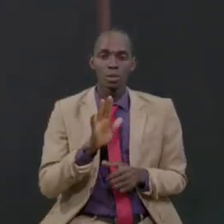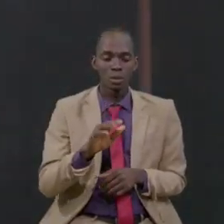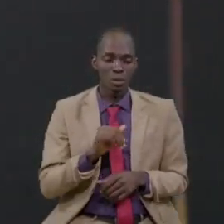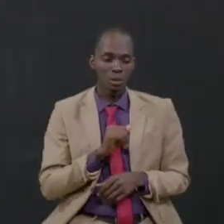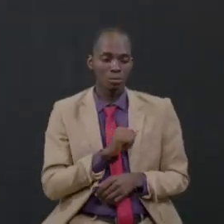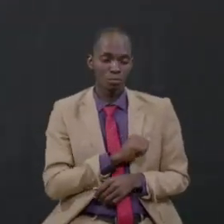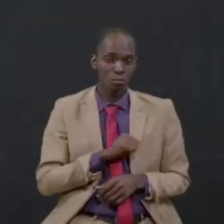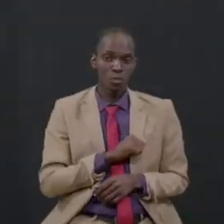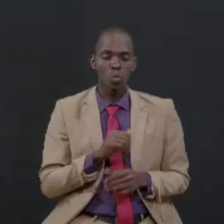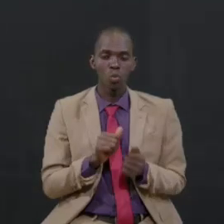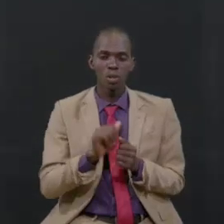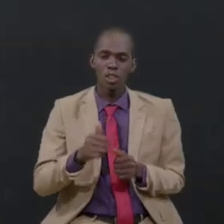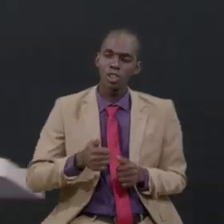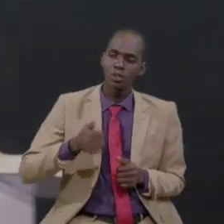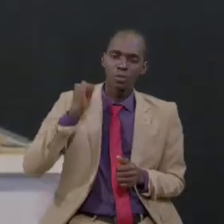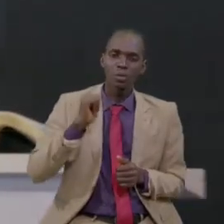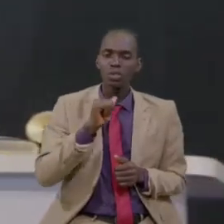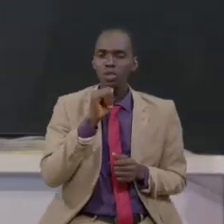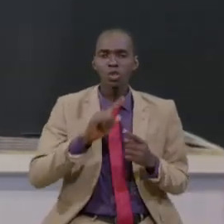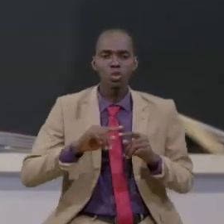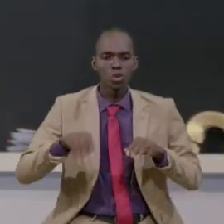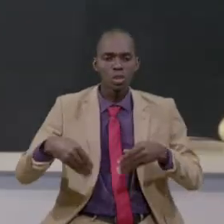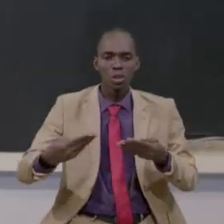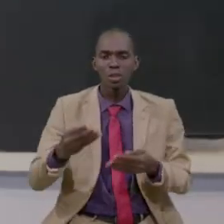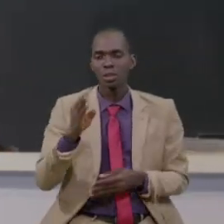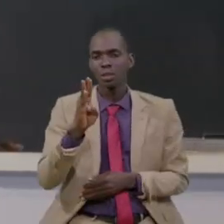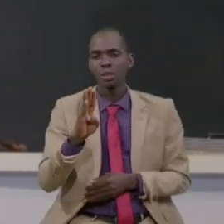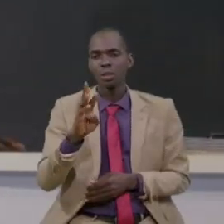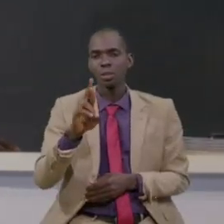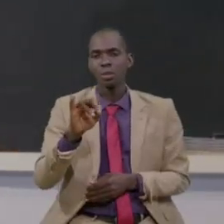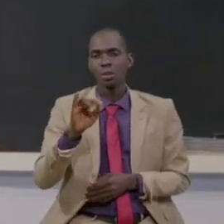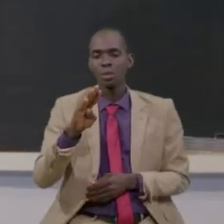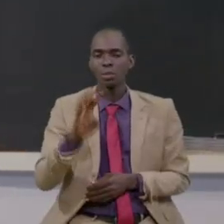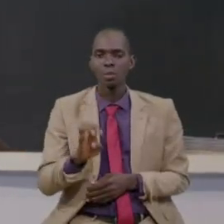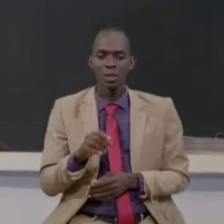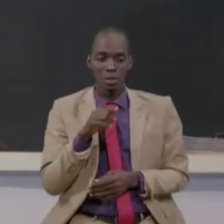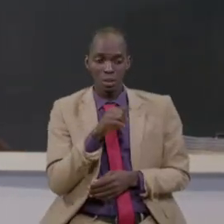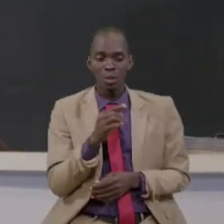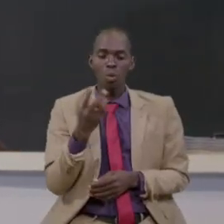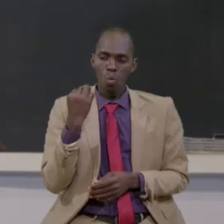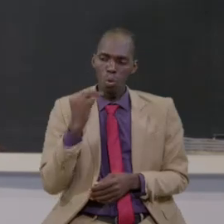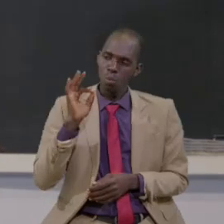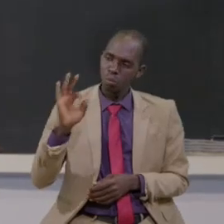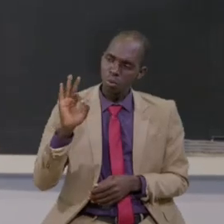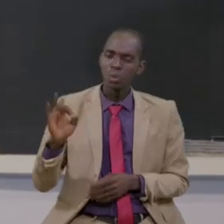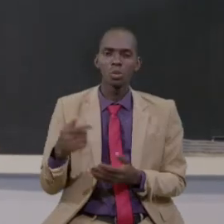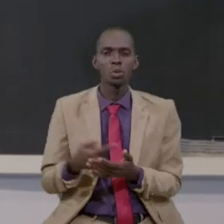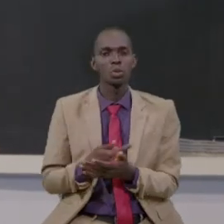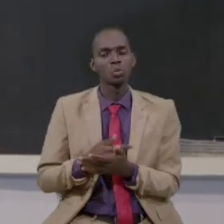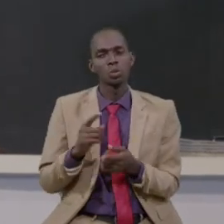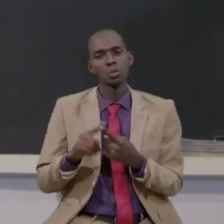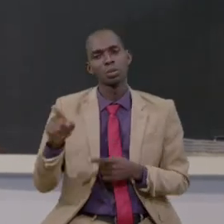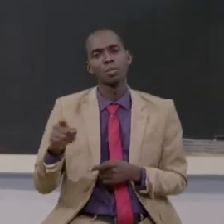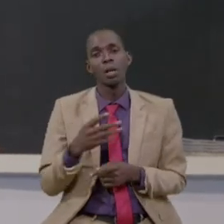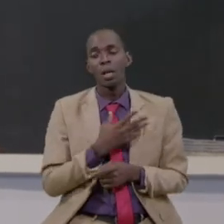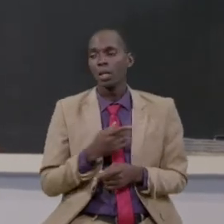to give the bribe. He was preaching the gospel to them. And eventually they asked him, of